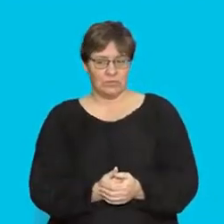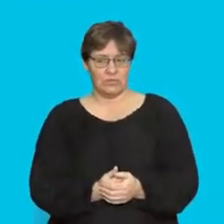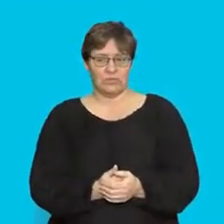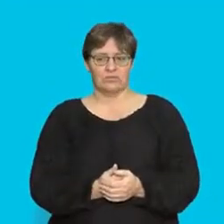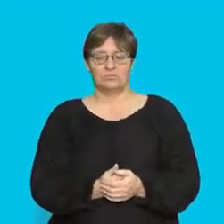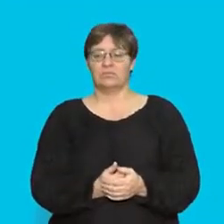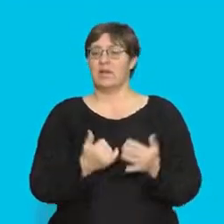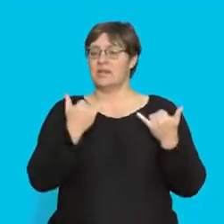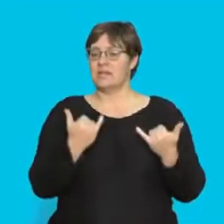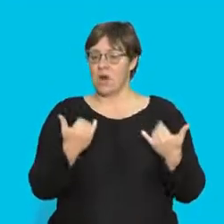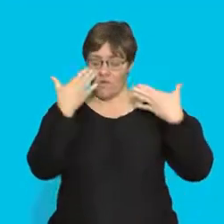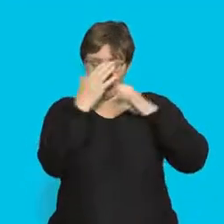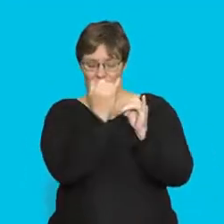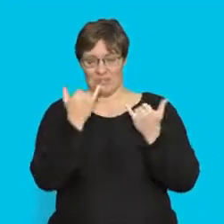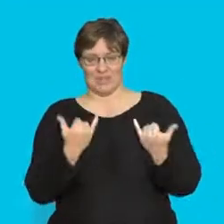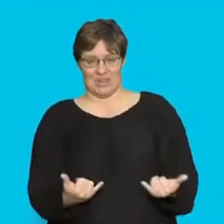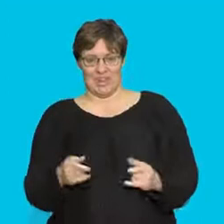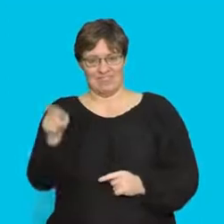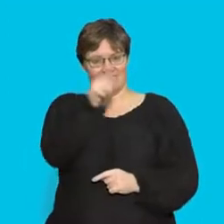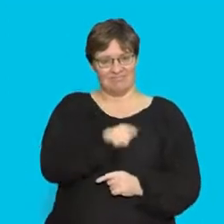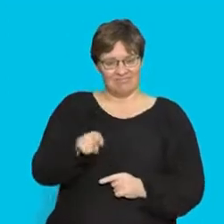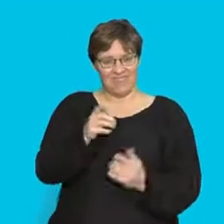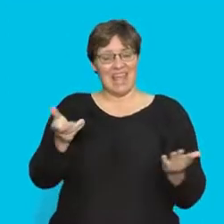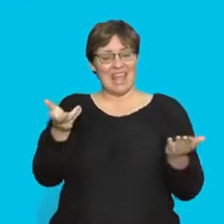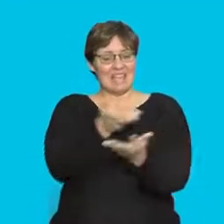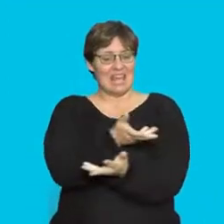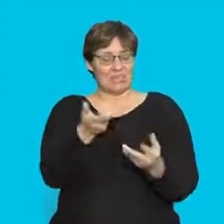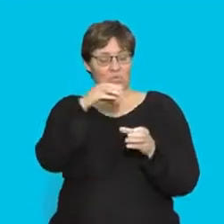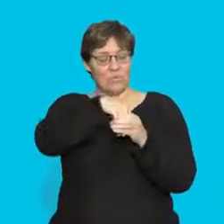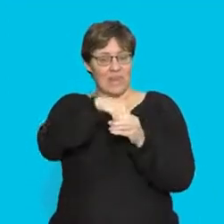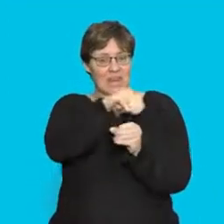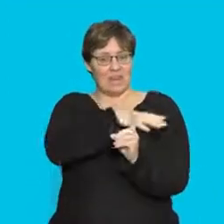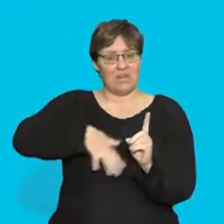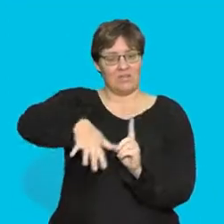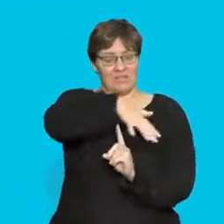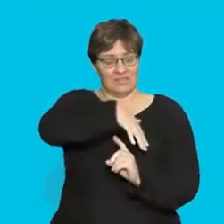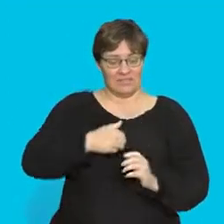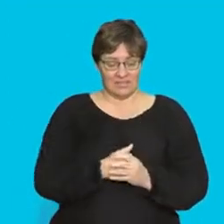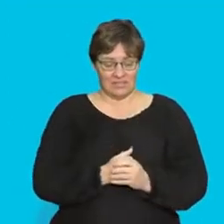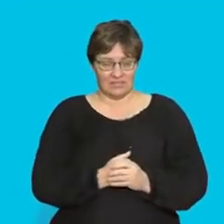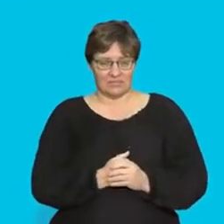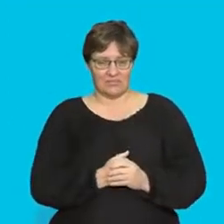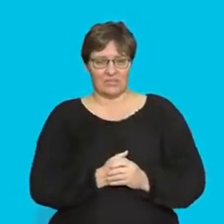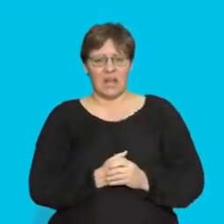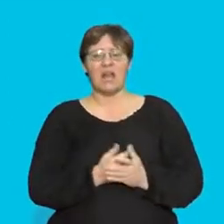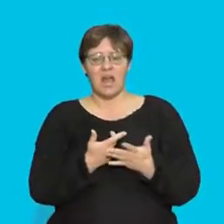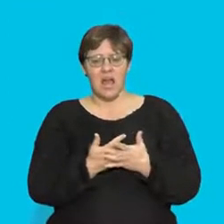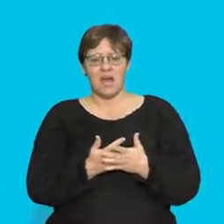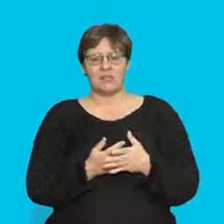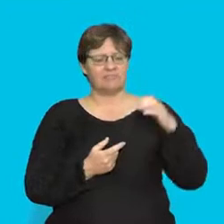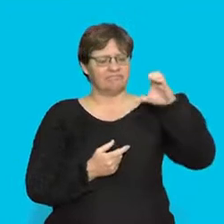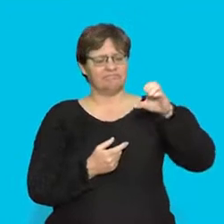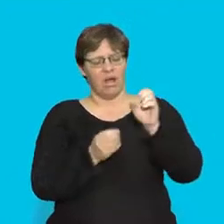and this is where we're focusing today. Interactions in the environment. So let's break